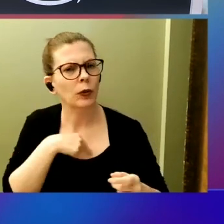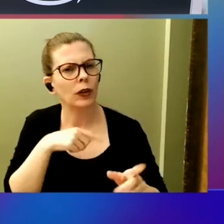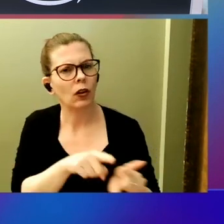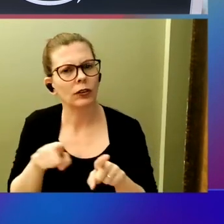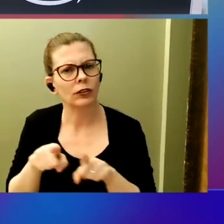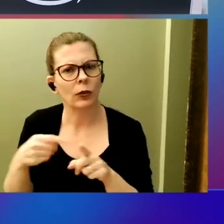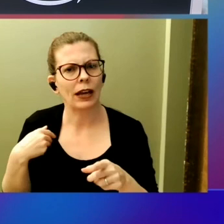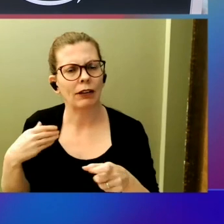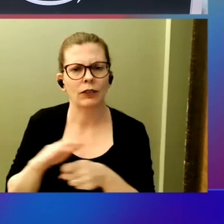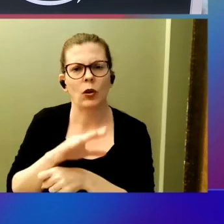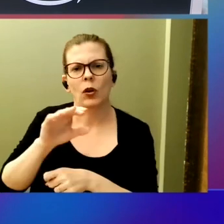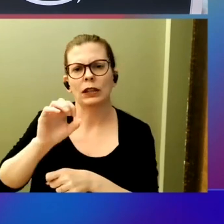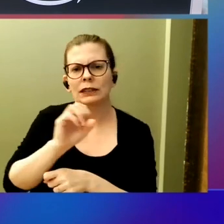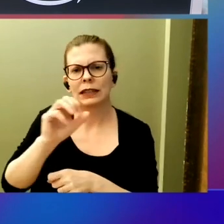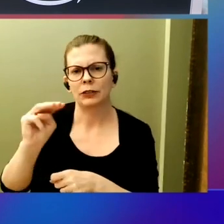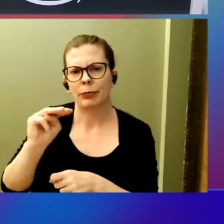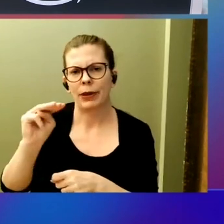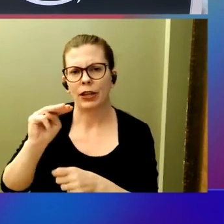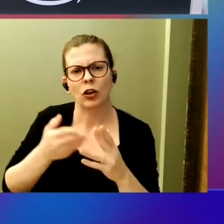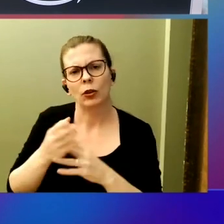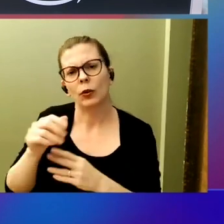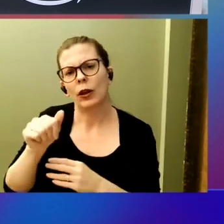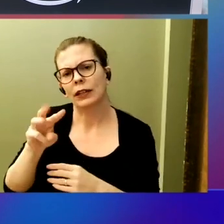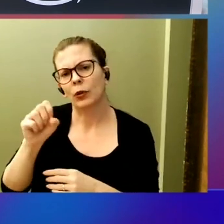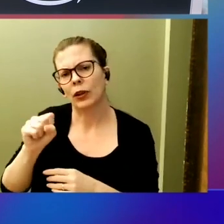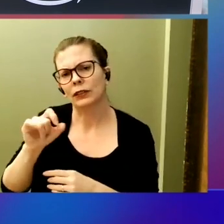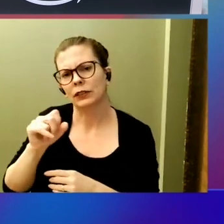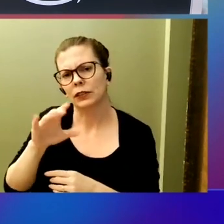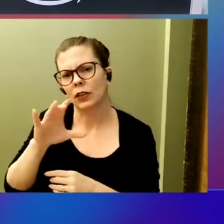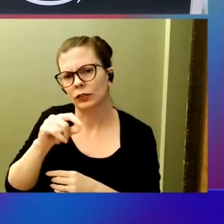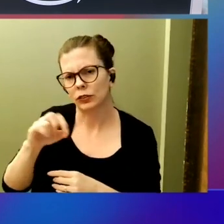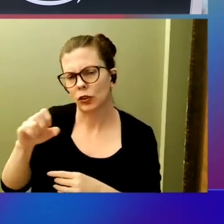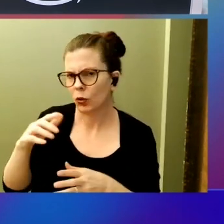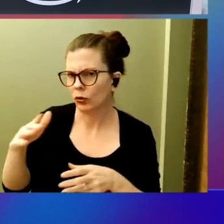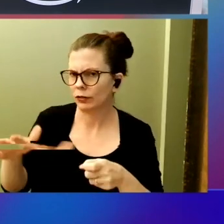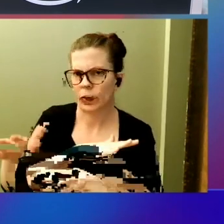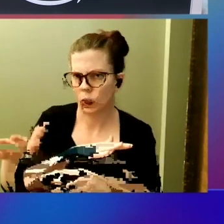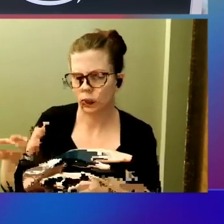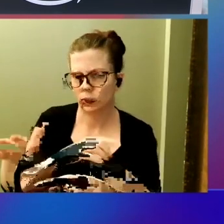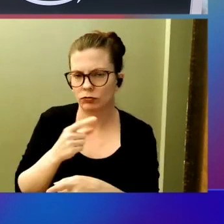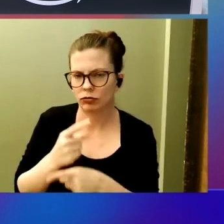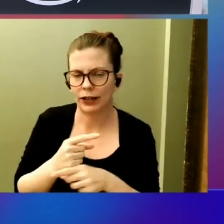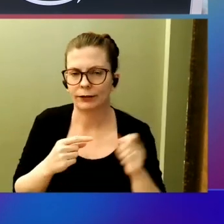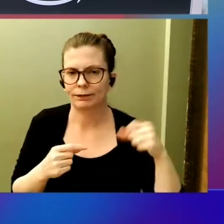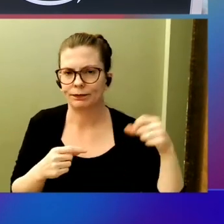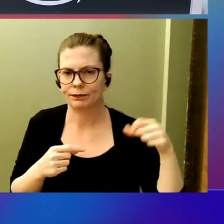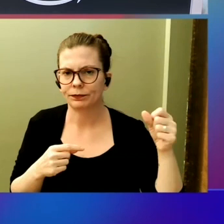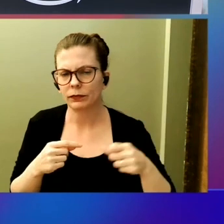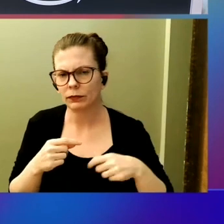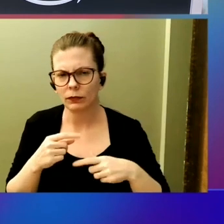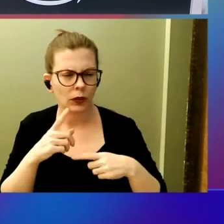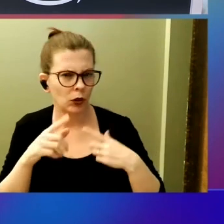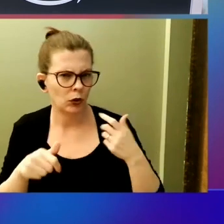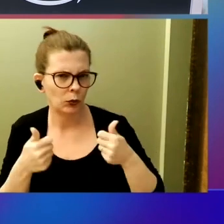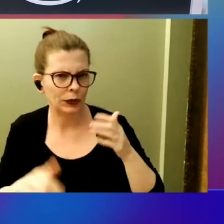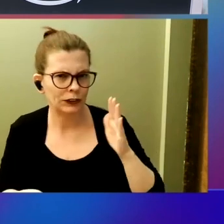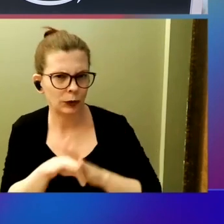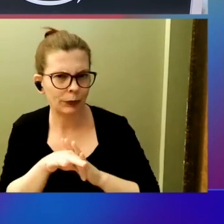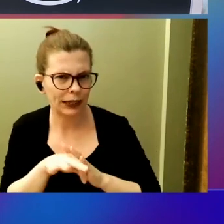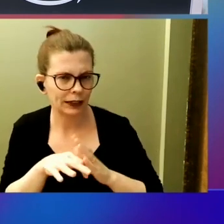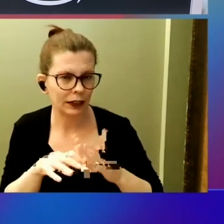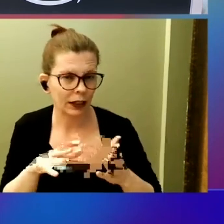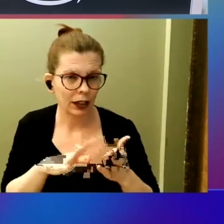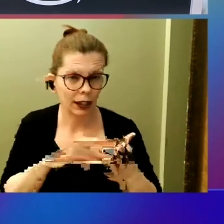SageMaker through the AWS console that is very complicated. Right. So when to choose which one? That's Is a it good just question, yeah. learners, or are there any other